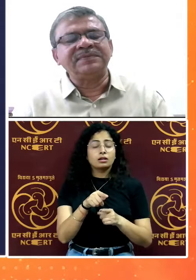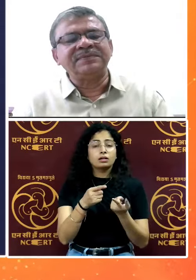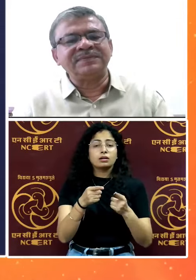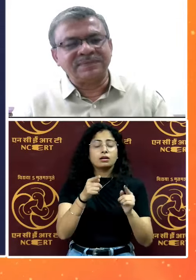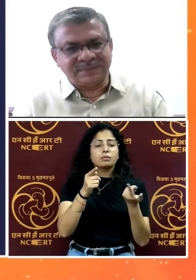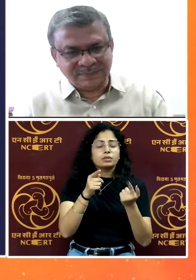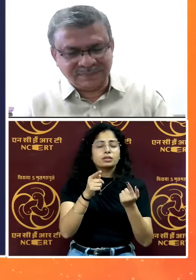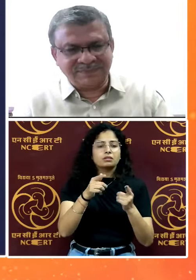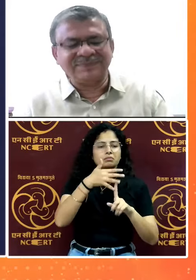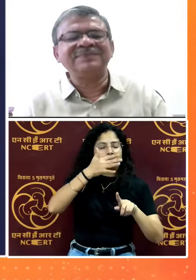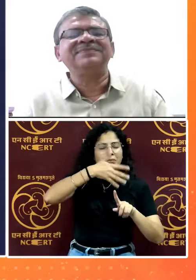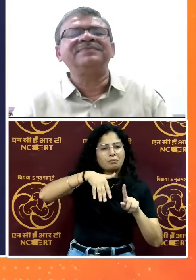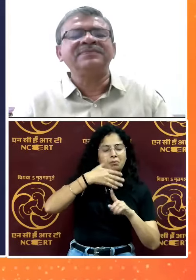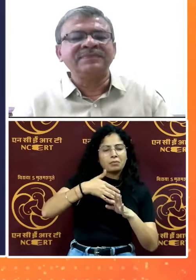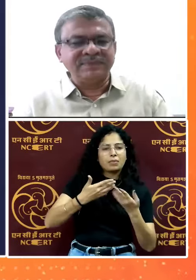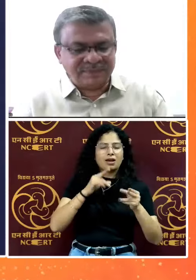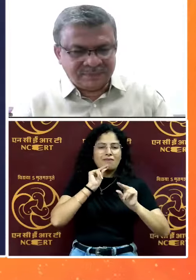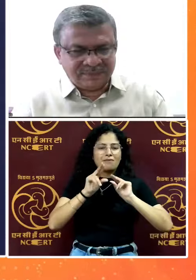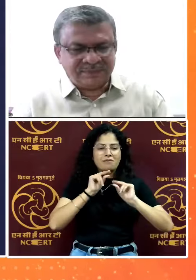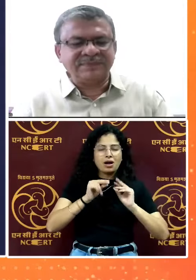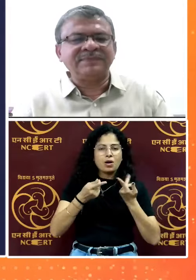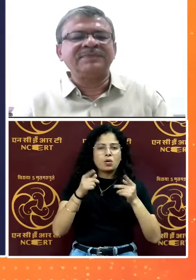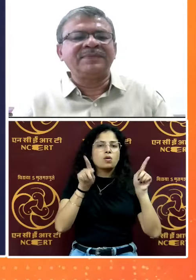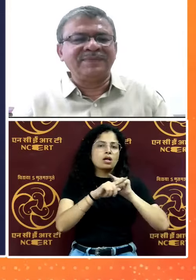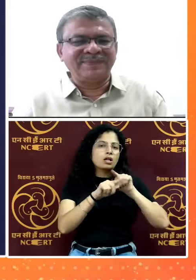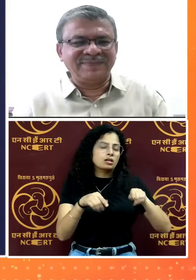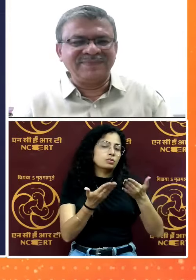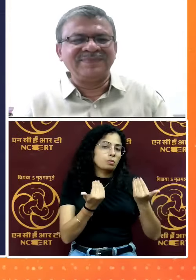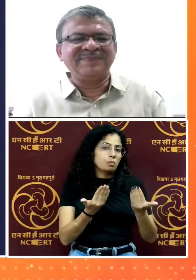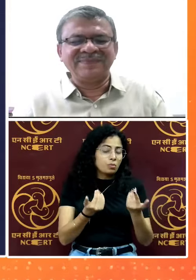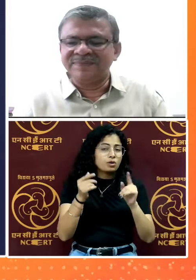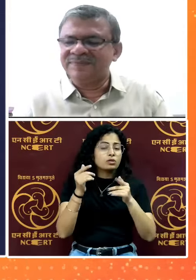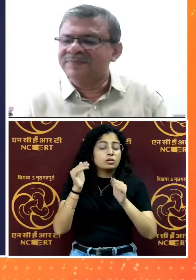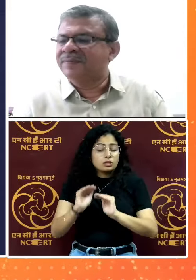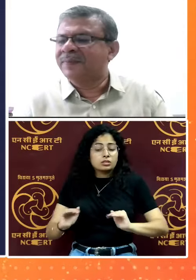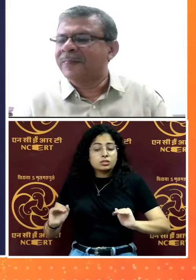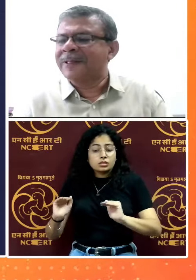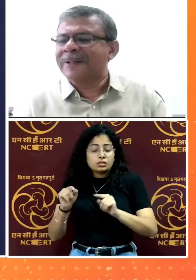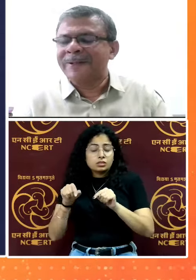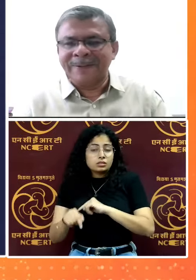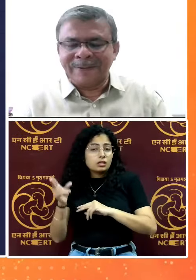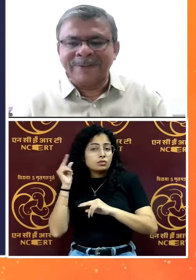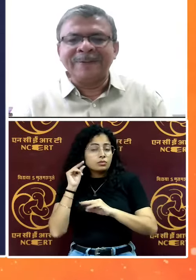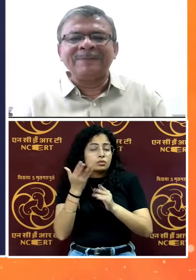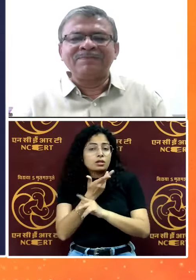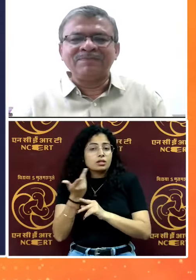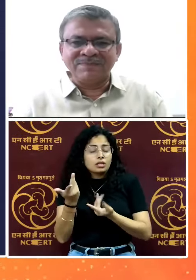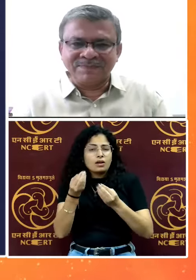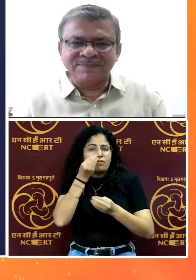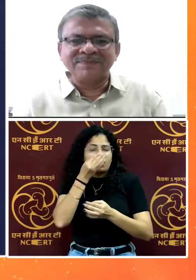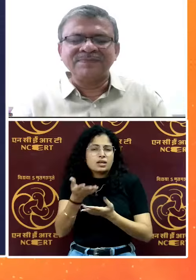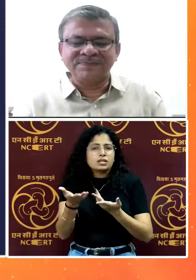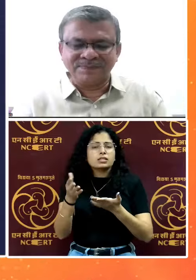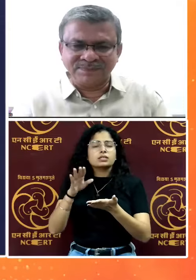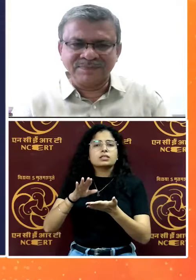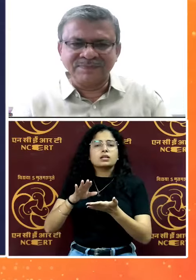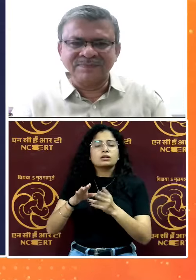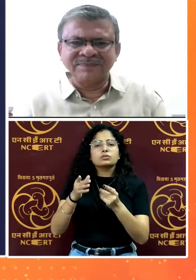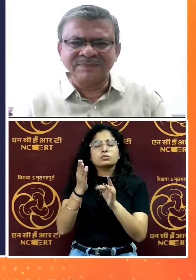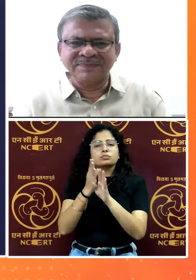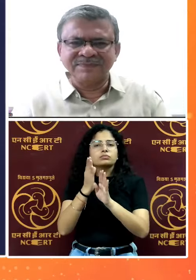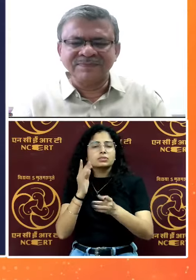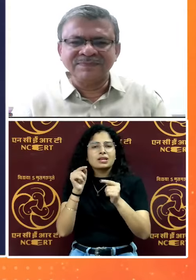cancel the extra noises, there will be no overlapping, and the child can hear what has been told, and of course it will be easier to study. But are there